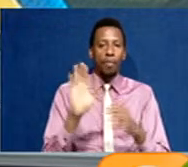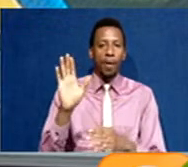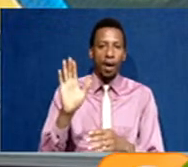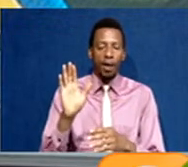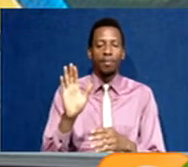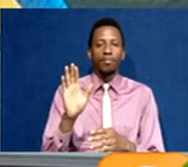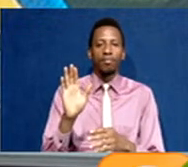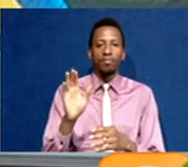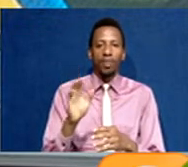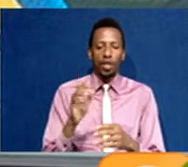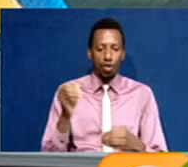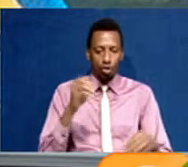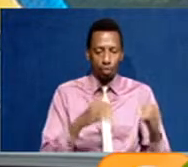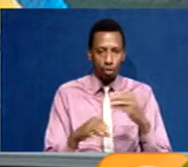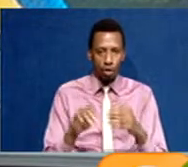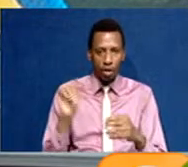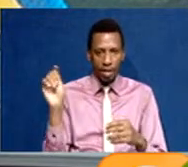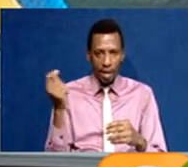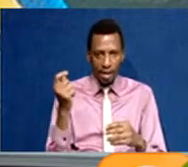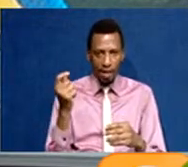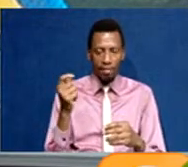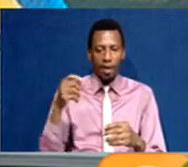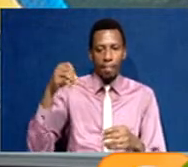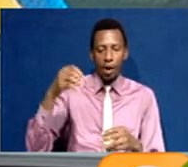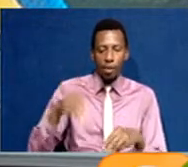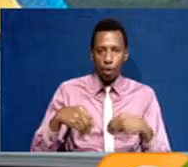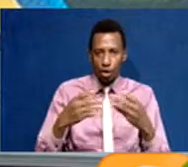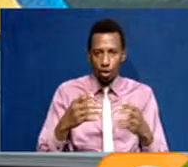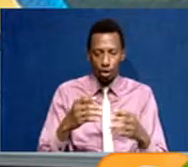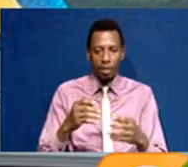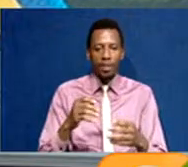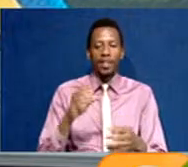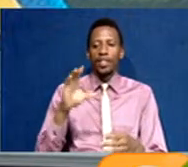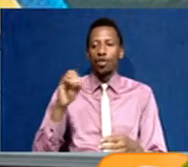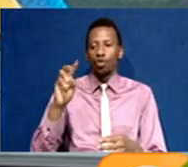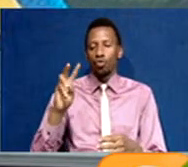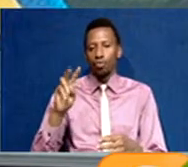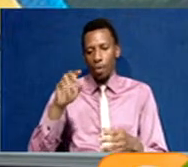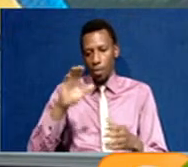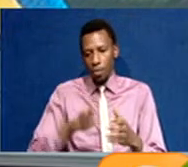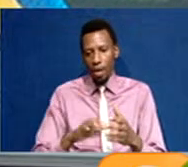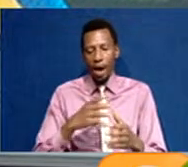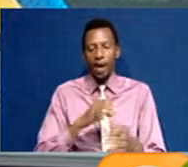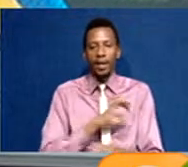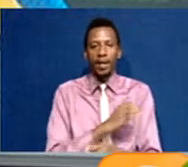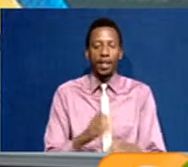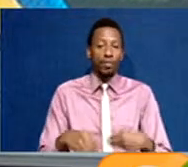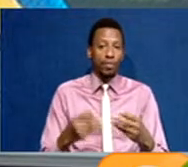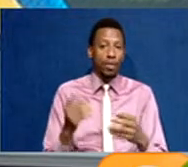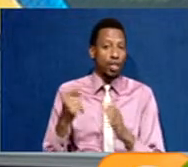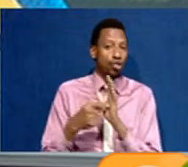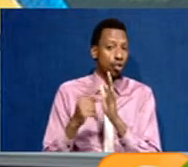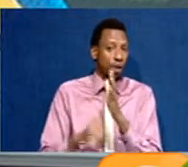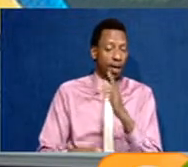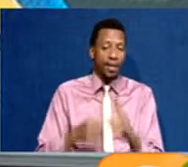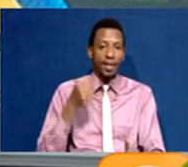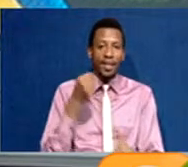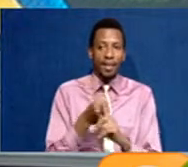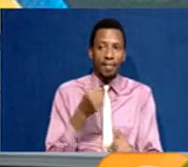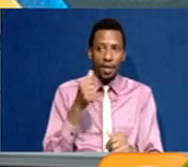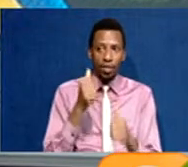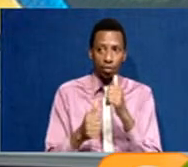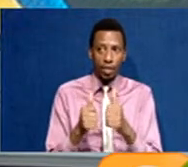security, carbon reduction, and socio-economic development. The report, titled Beyond Turbines, shows the impact the